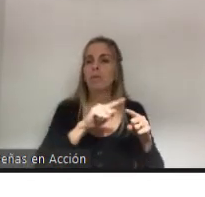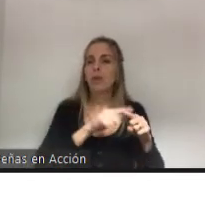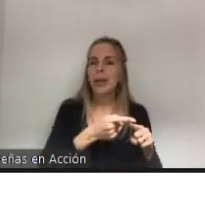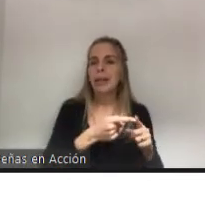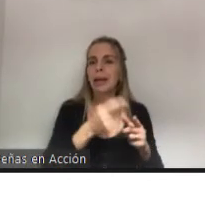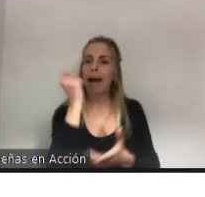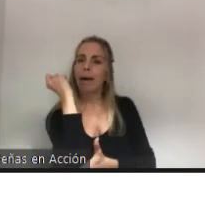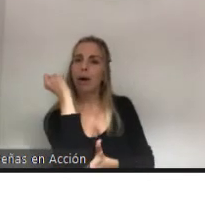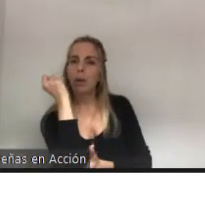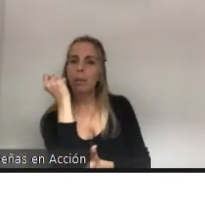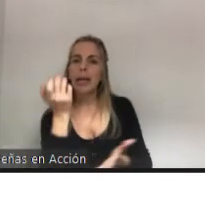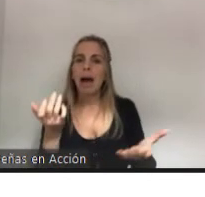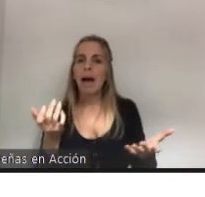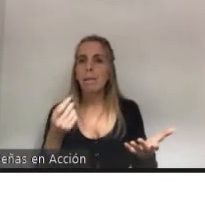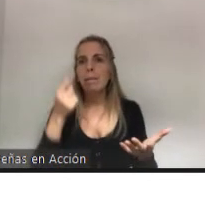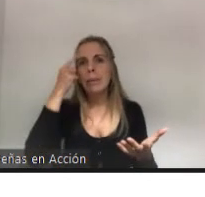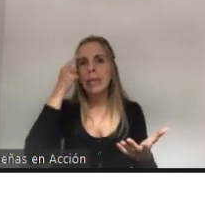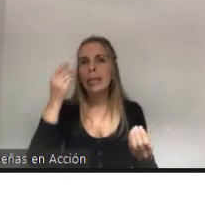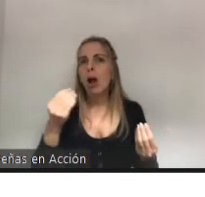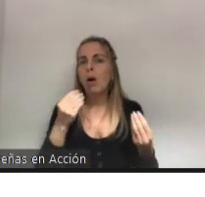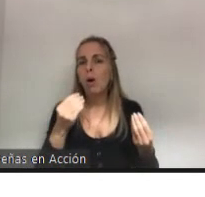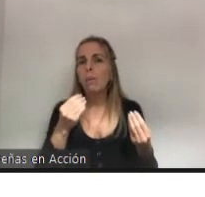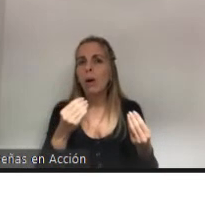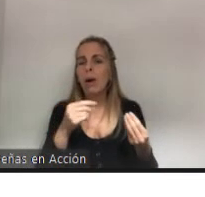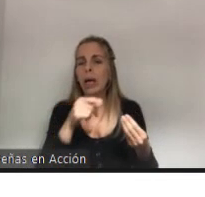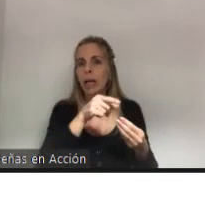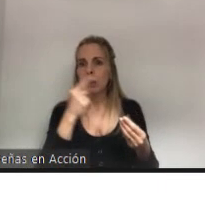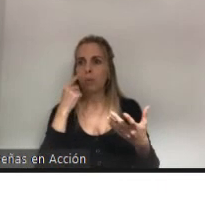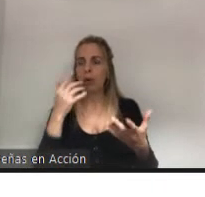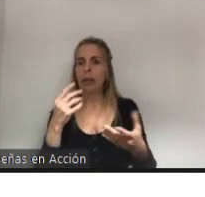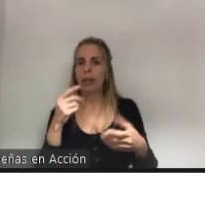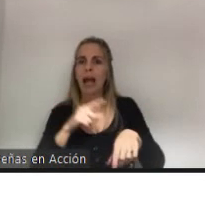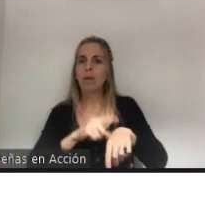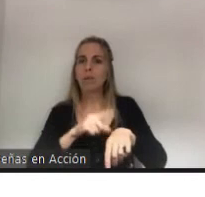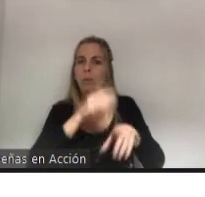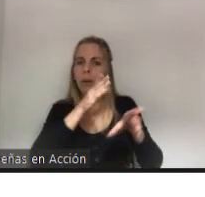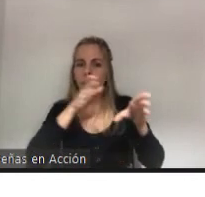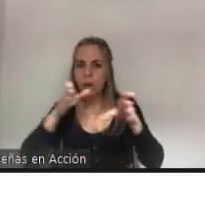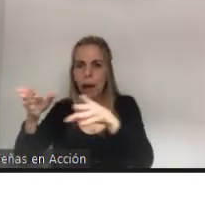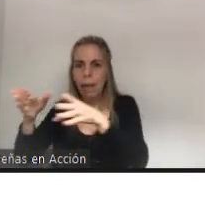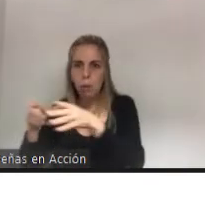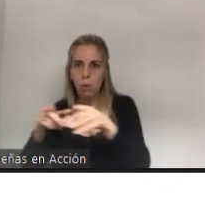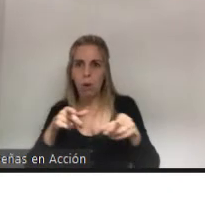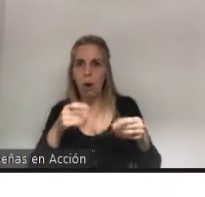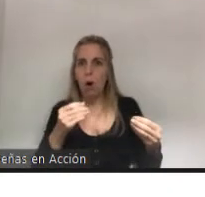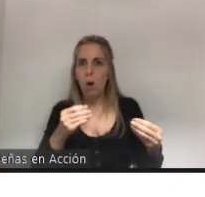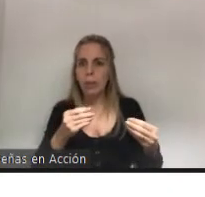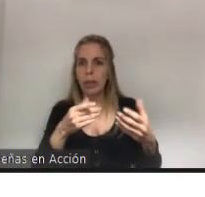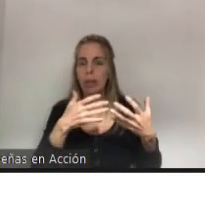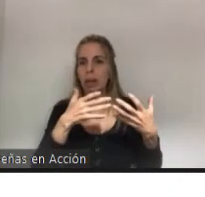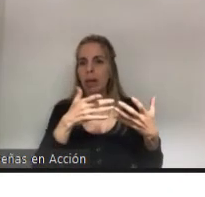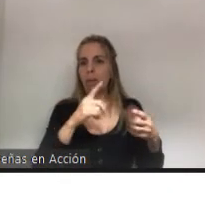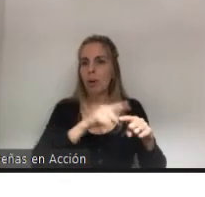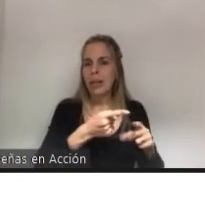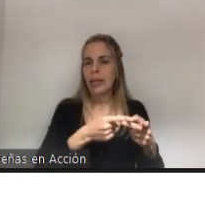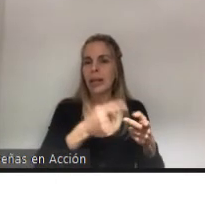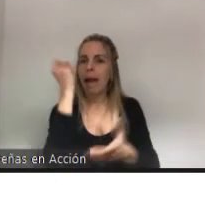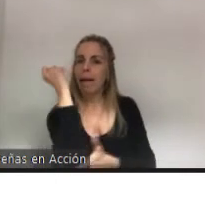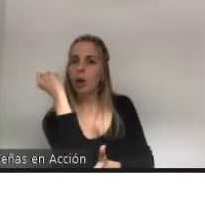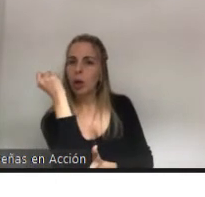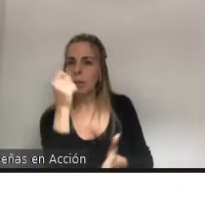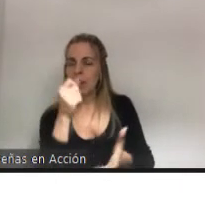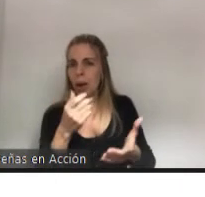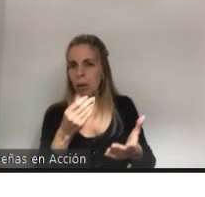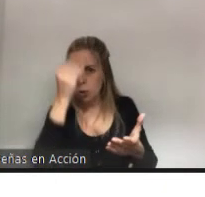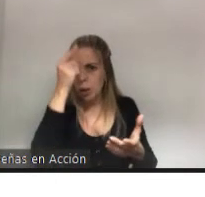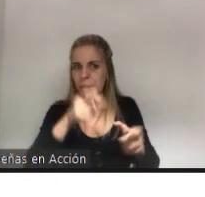point of view of how this gets revealed at every point in time and how resistance or